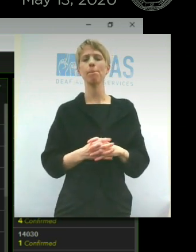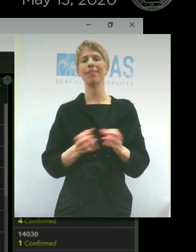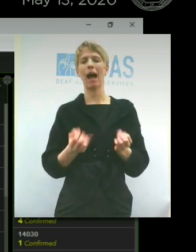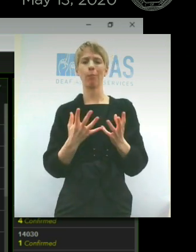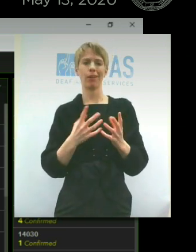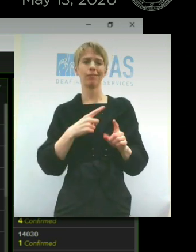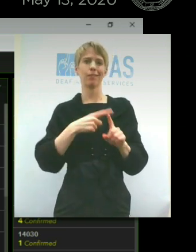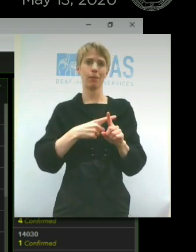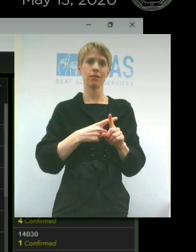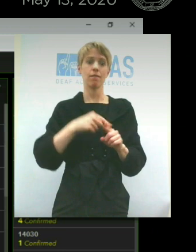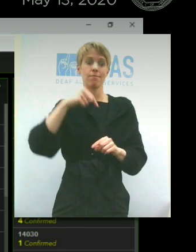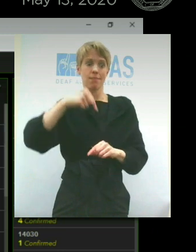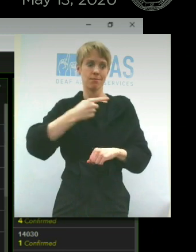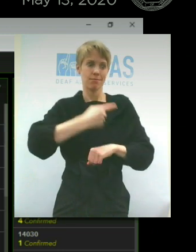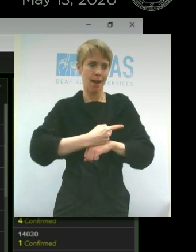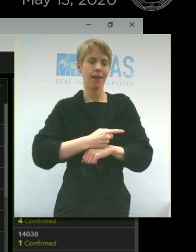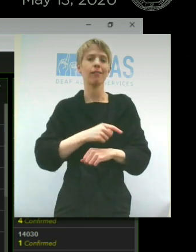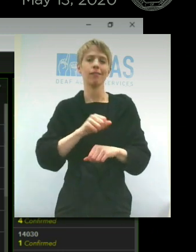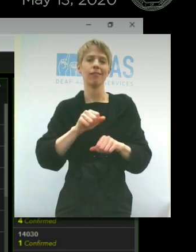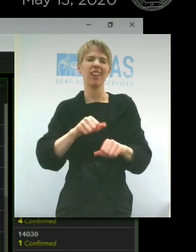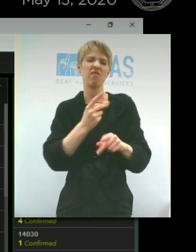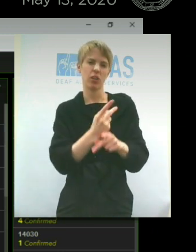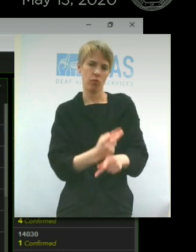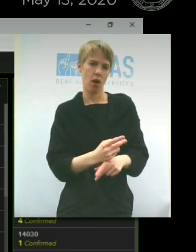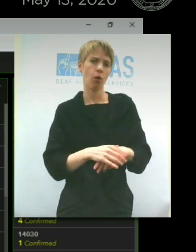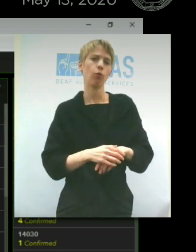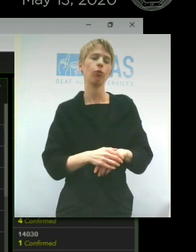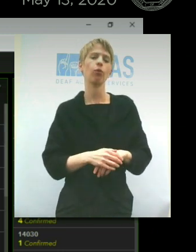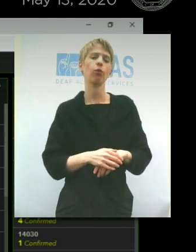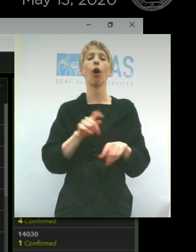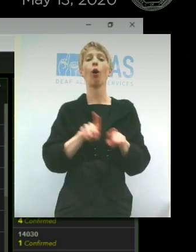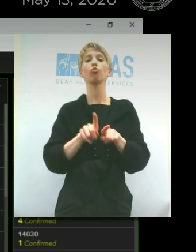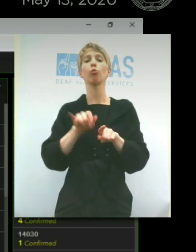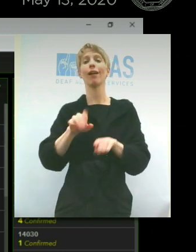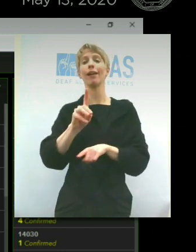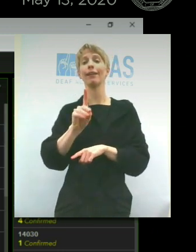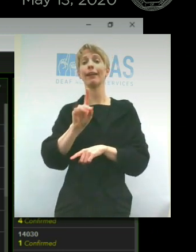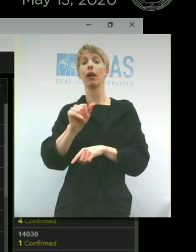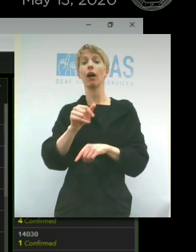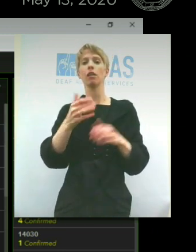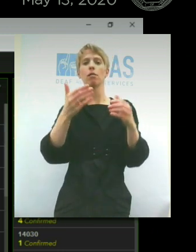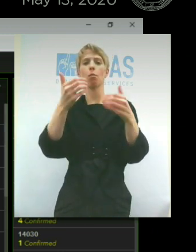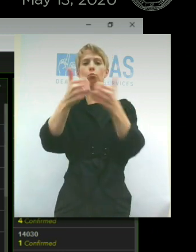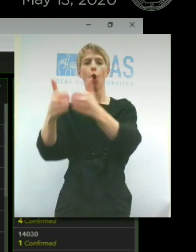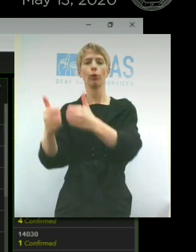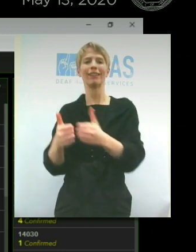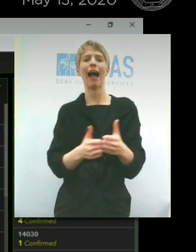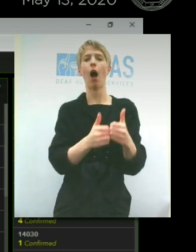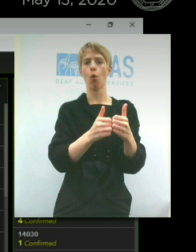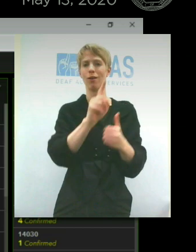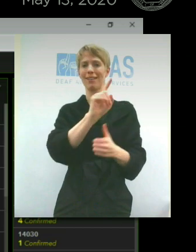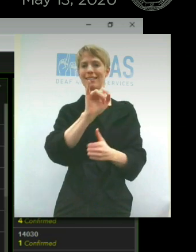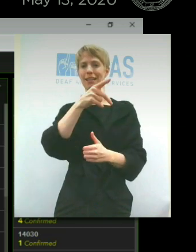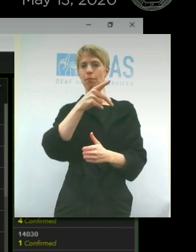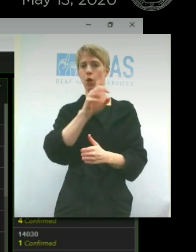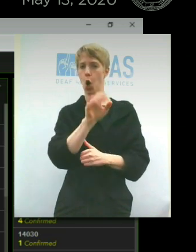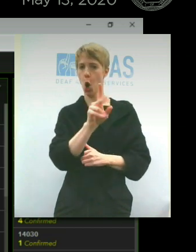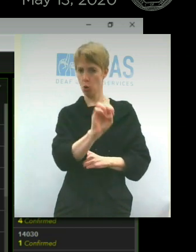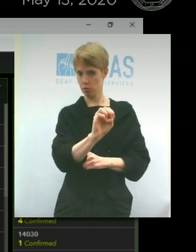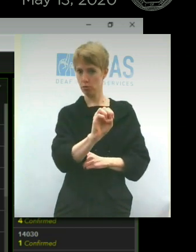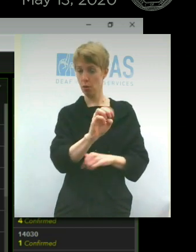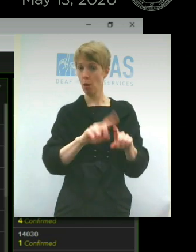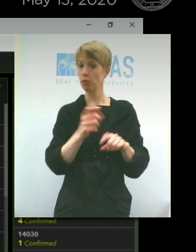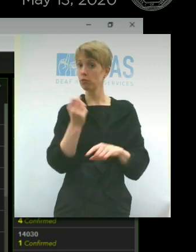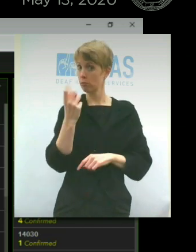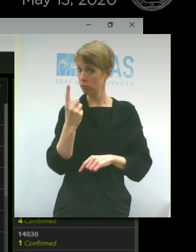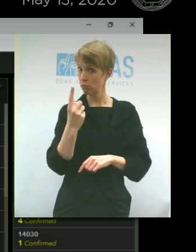by town, city, and then of course we have it by zip code. So zip codes do not translate necessarily with town lines.